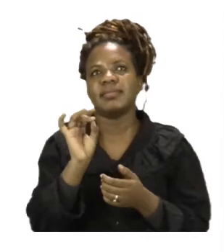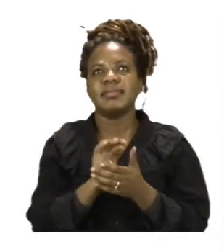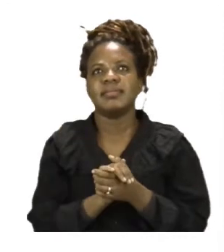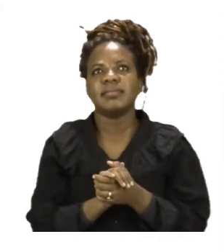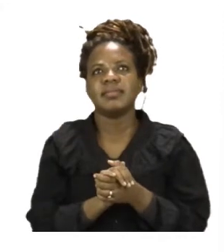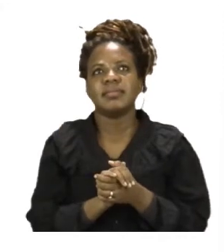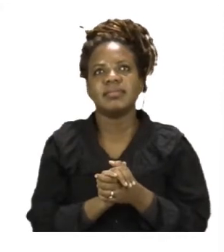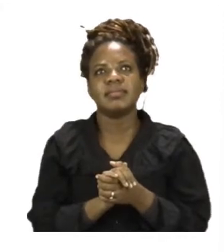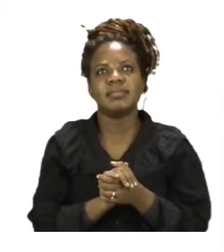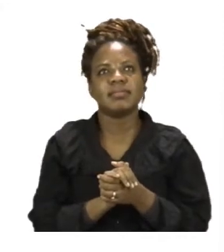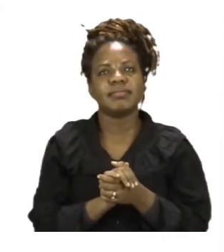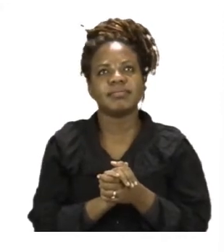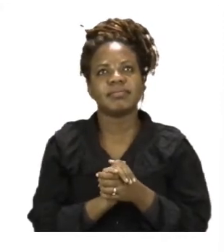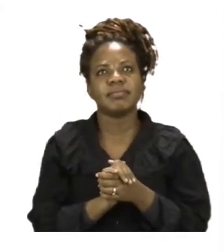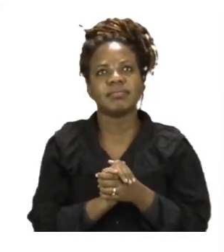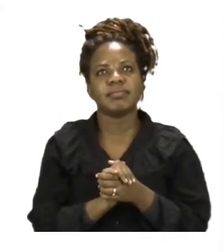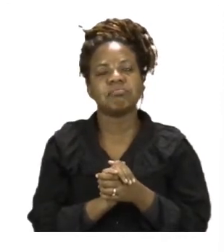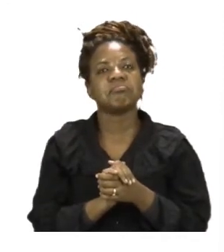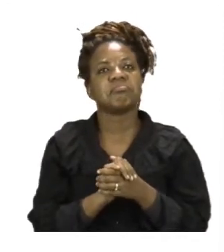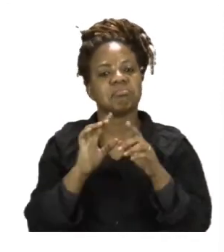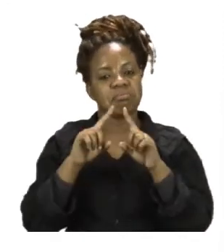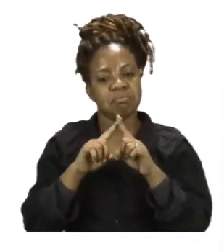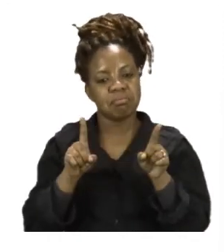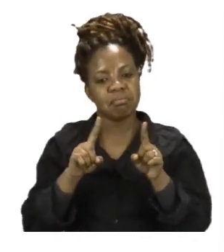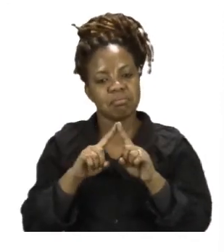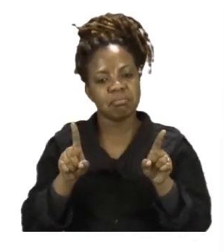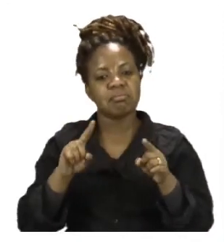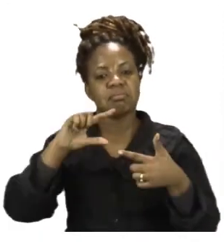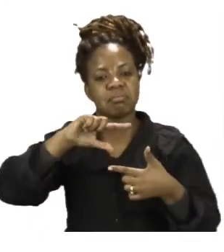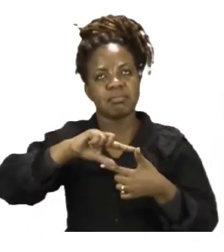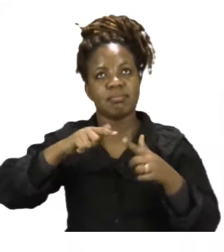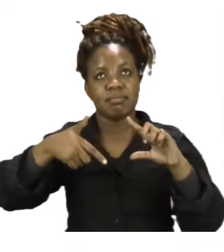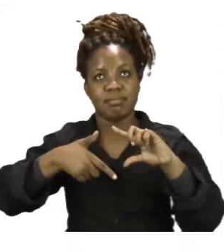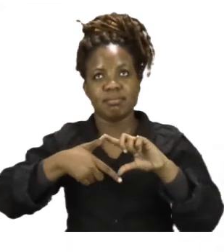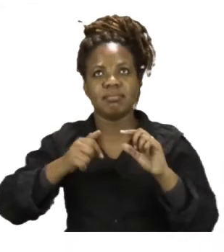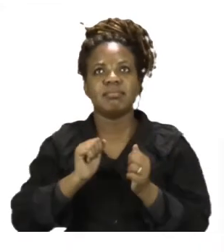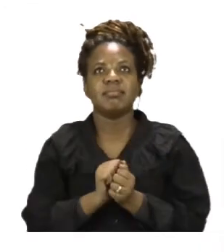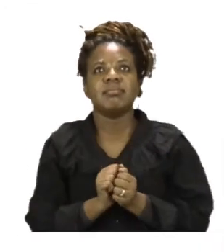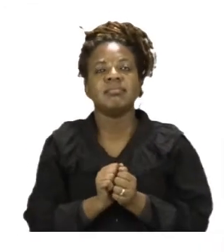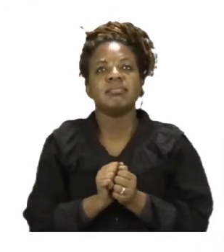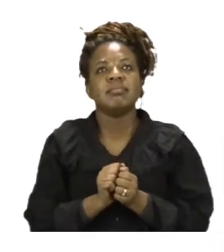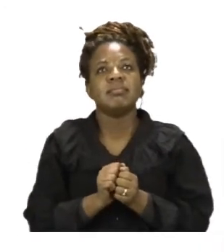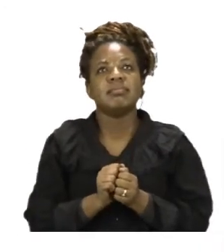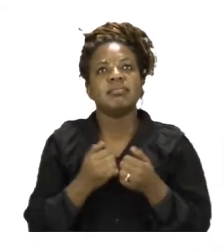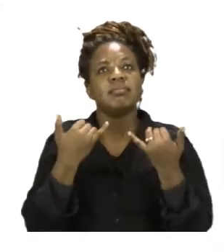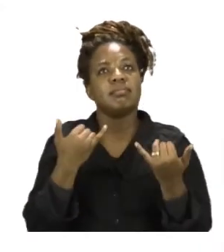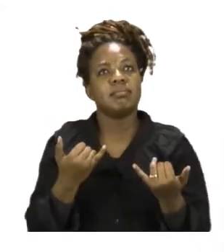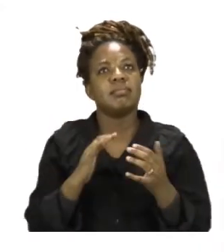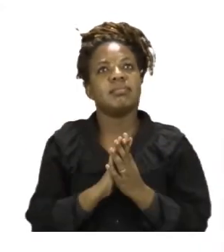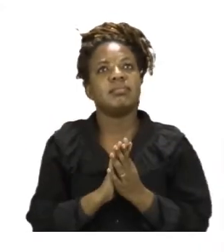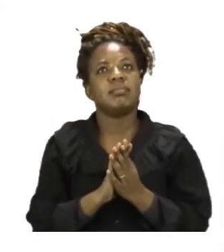to be taking a look at geometry. It is going to be our jobs to